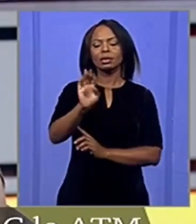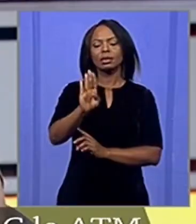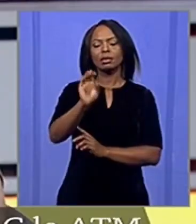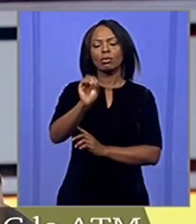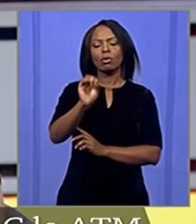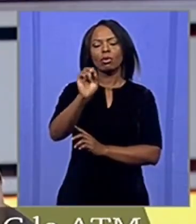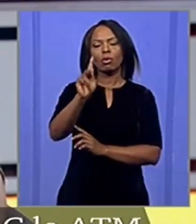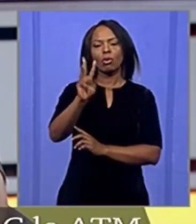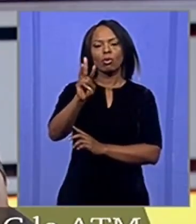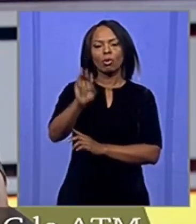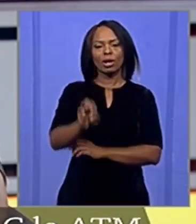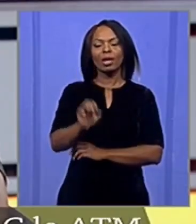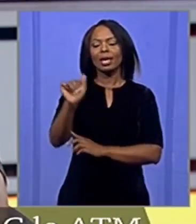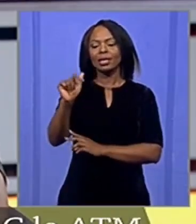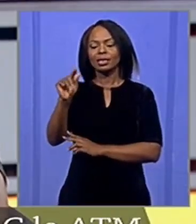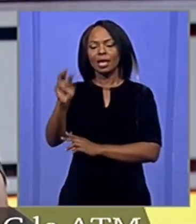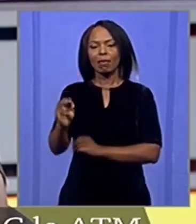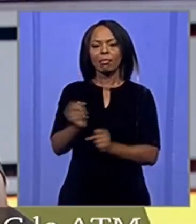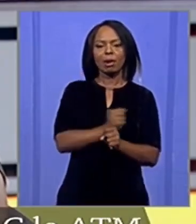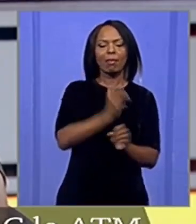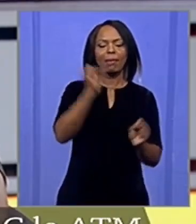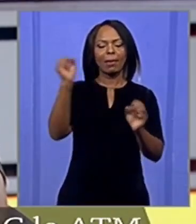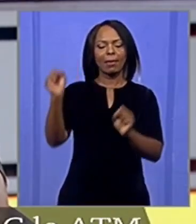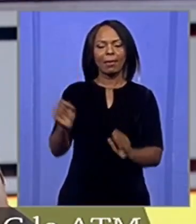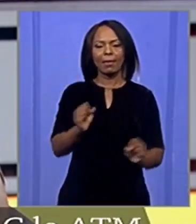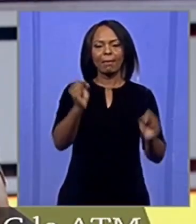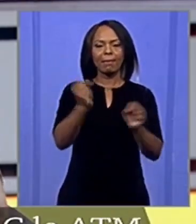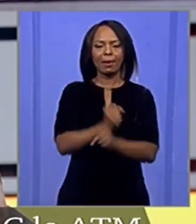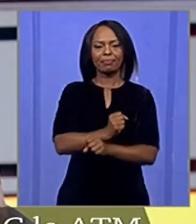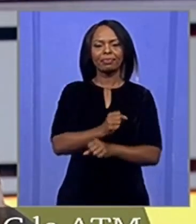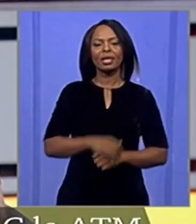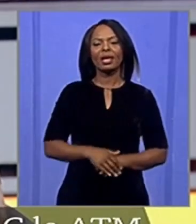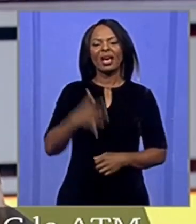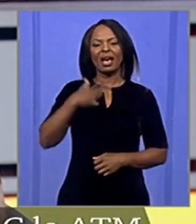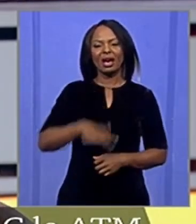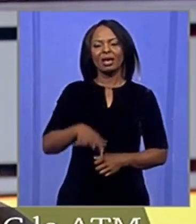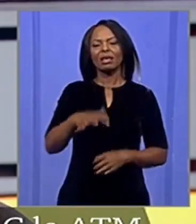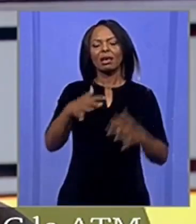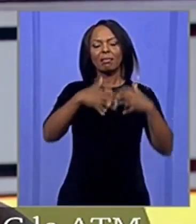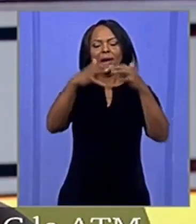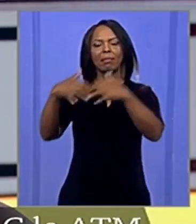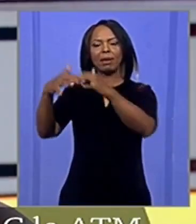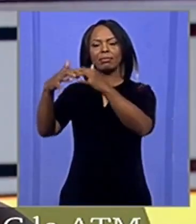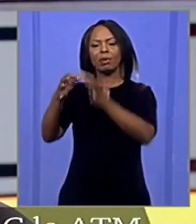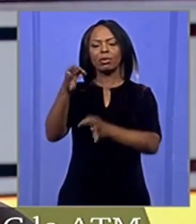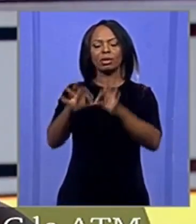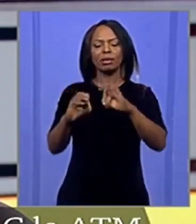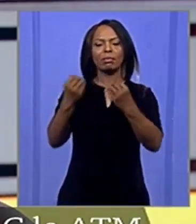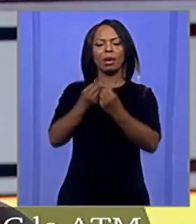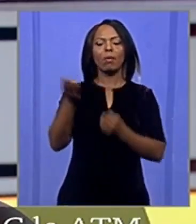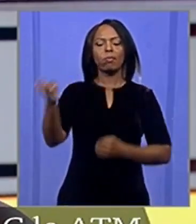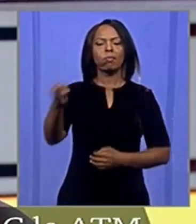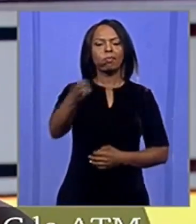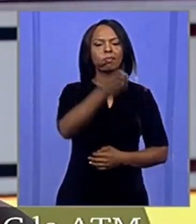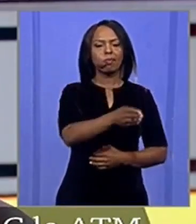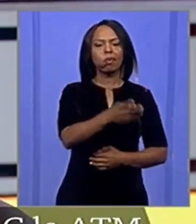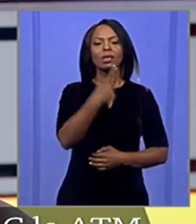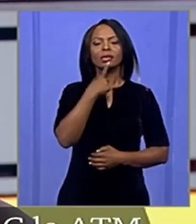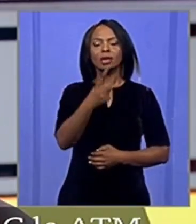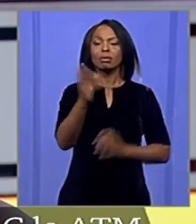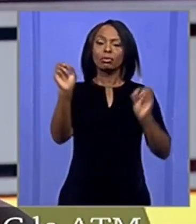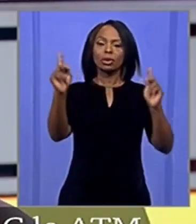ATM preaches the same gospel, and many other formations that are there and are willing to say